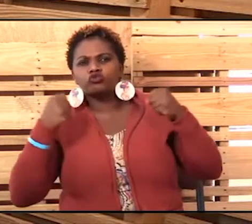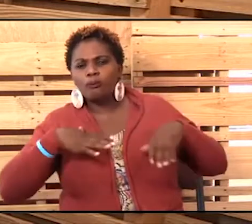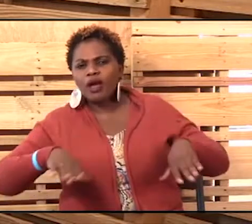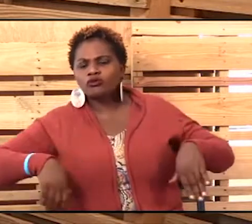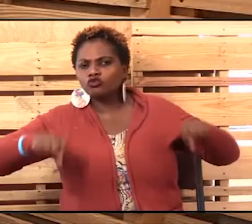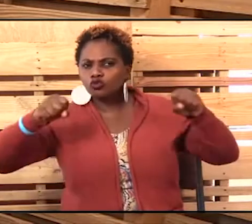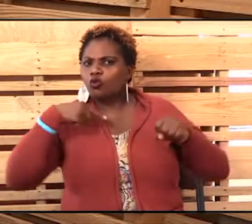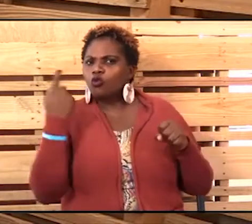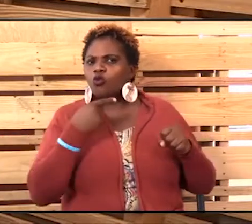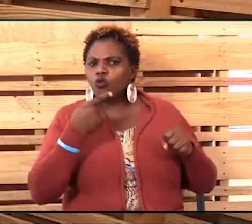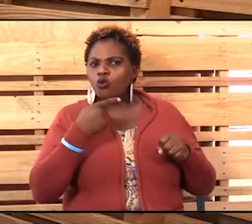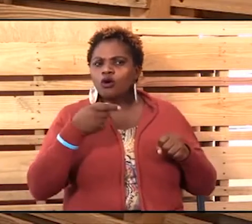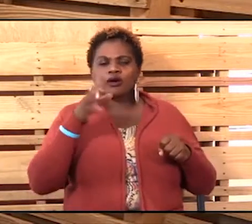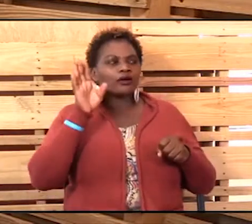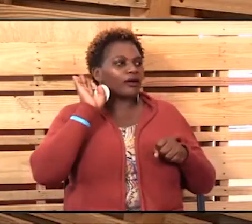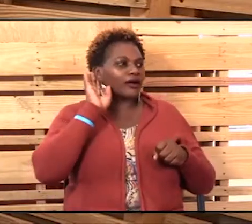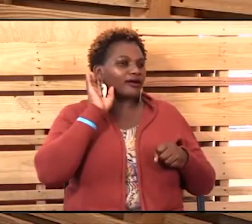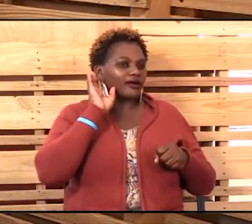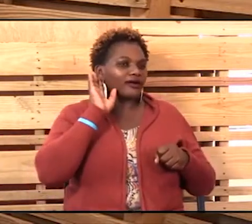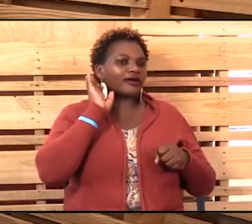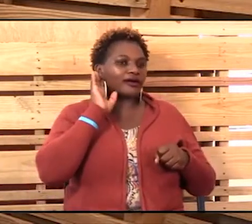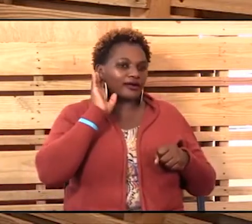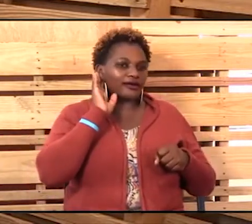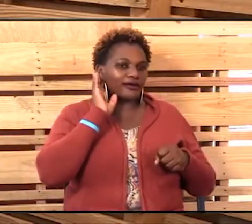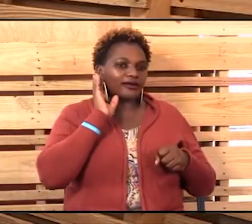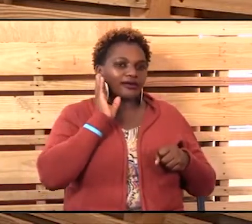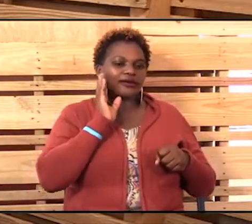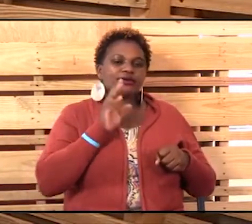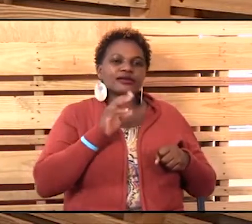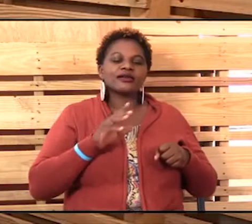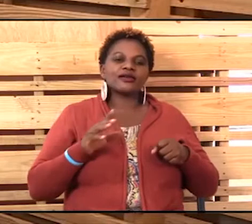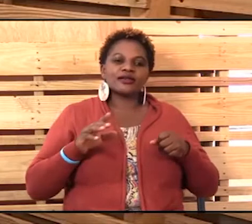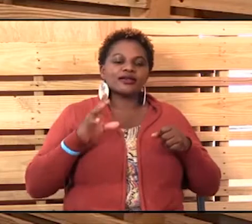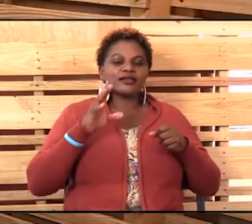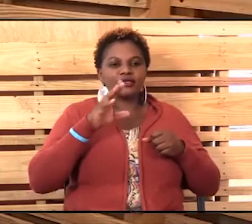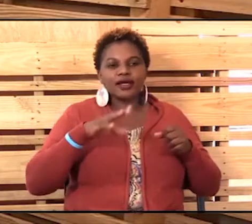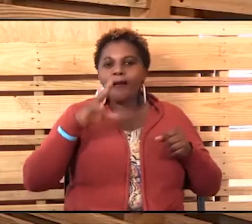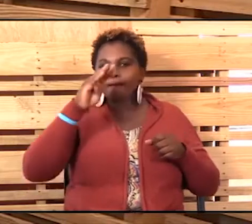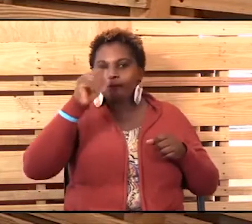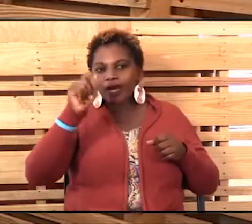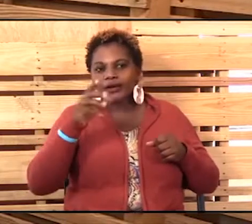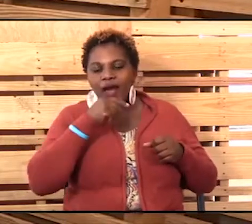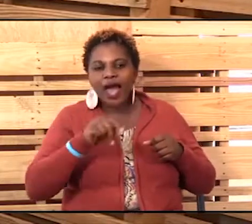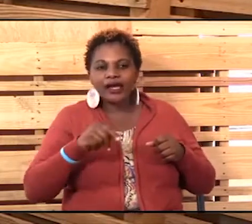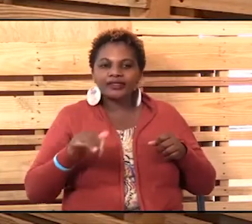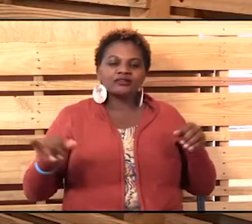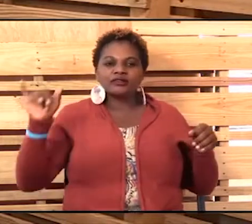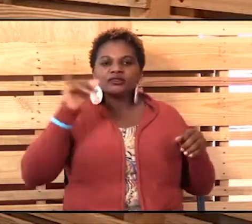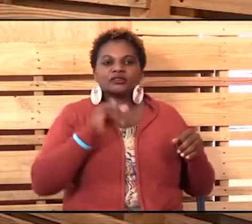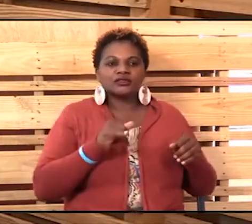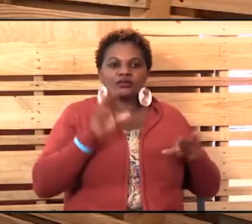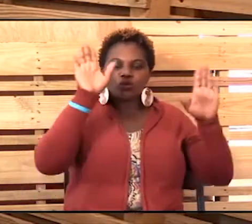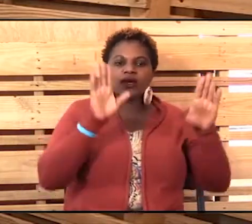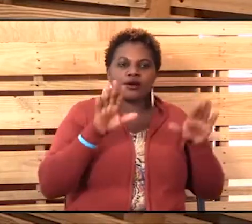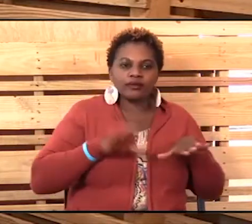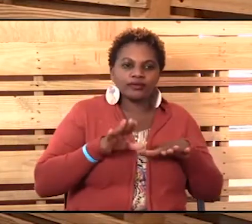those names? I get to hear, I hear Superman, I hear Batman, Wonder